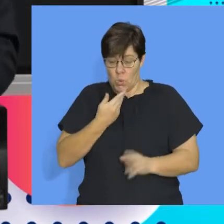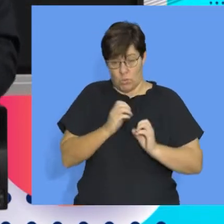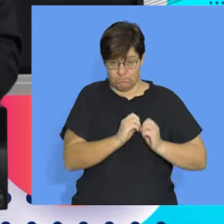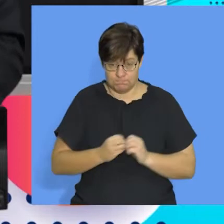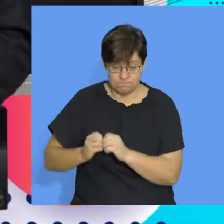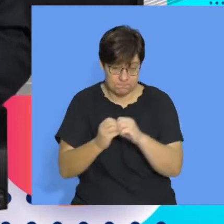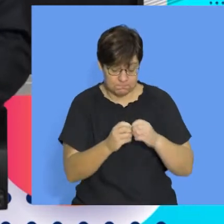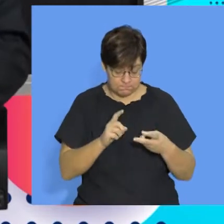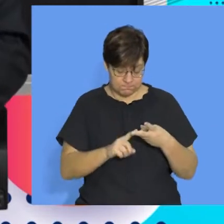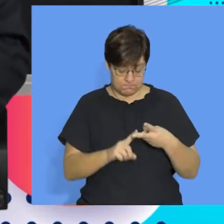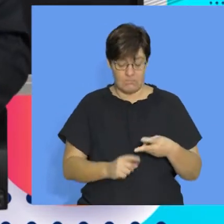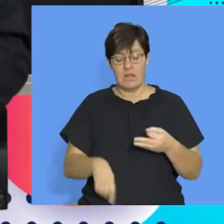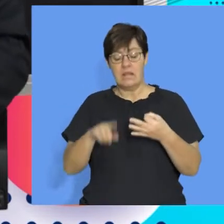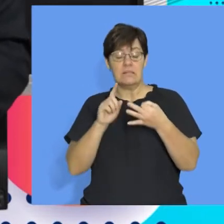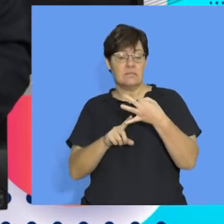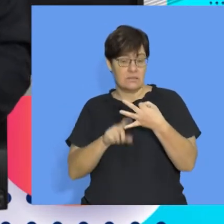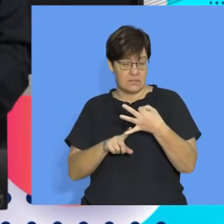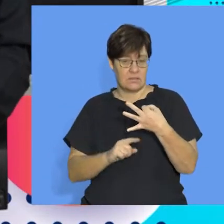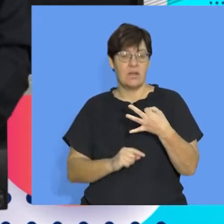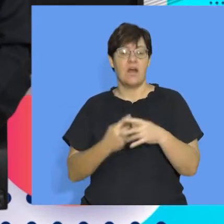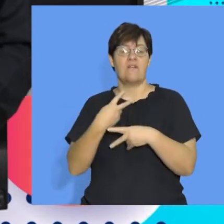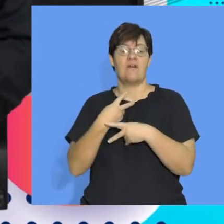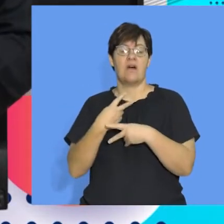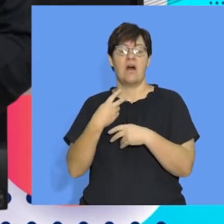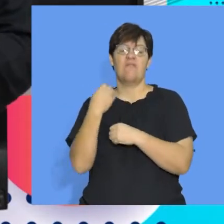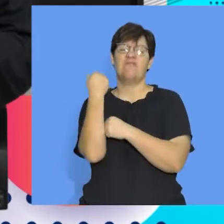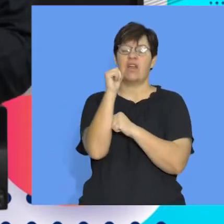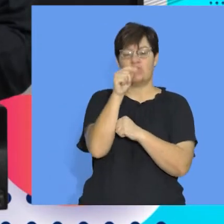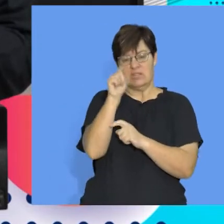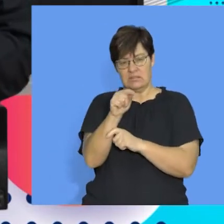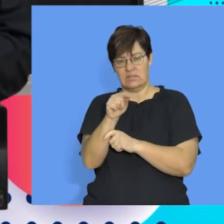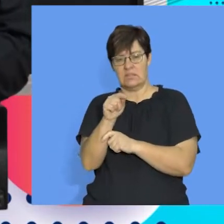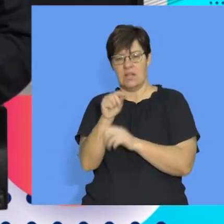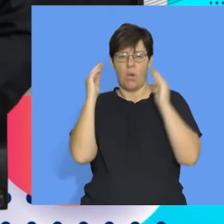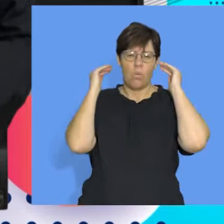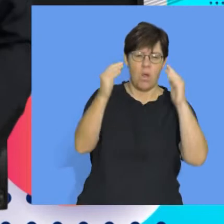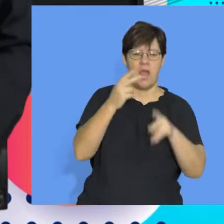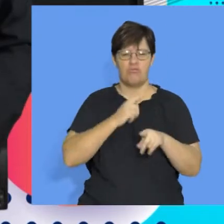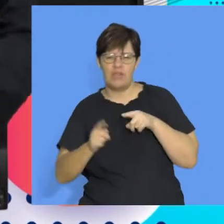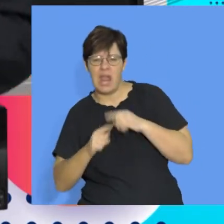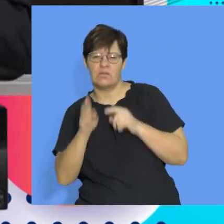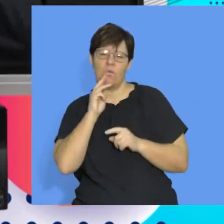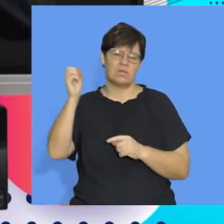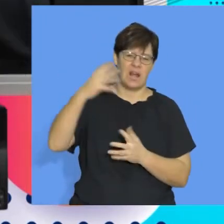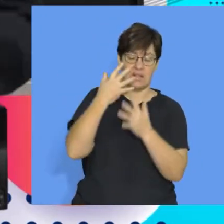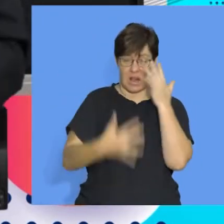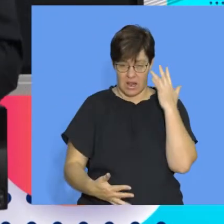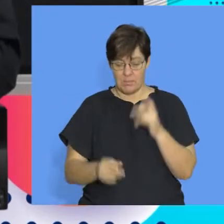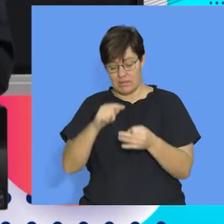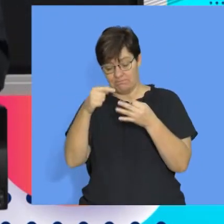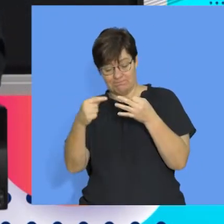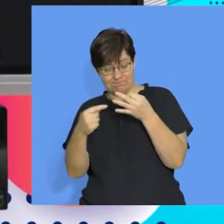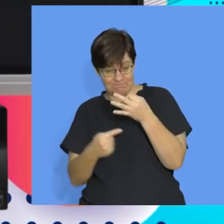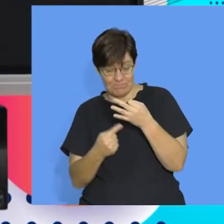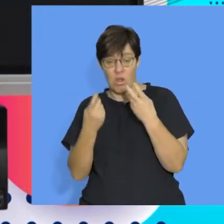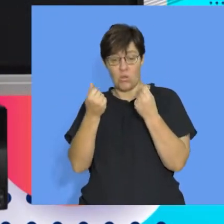labor cost, and obviously your factory overheads. These three components then make up the costing of